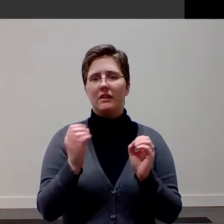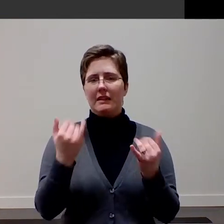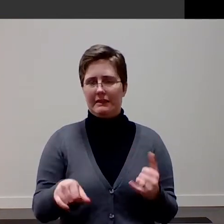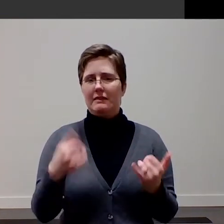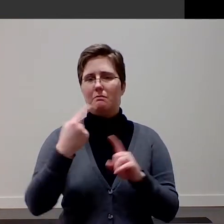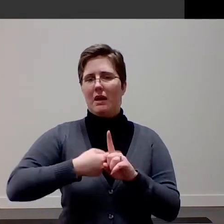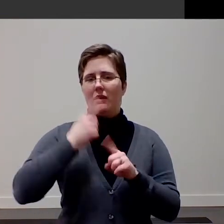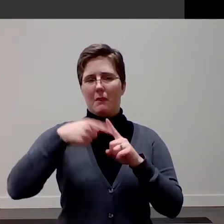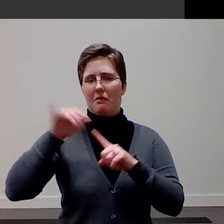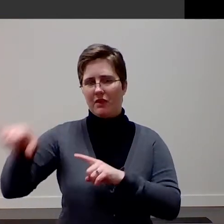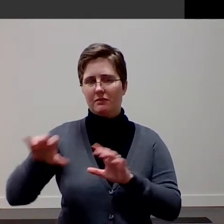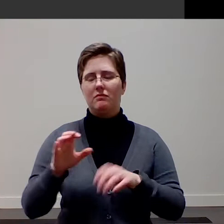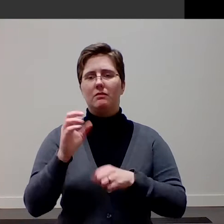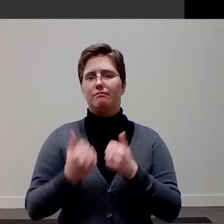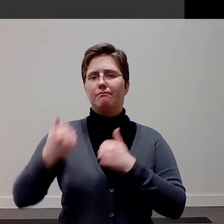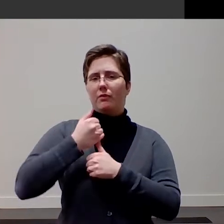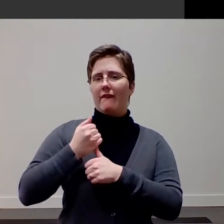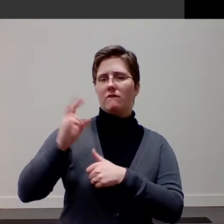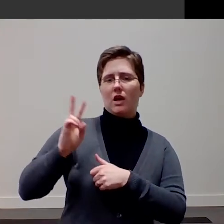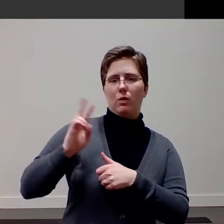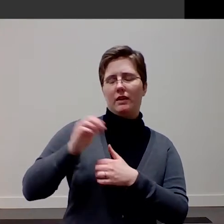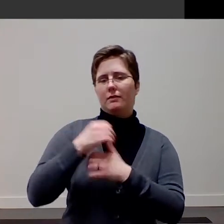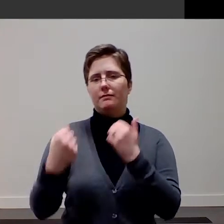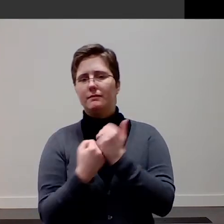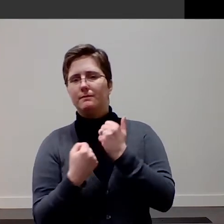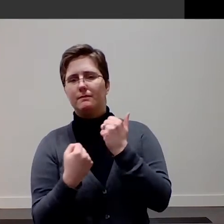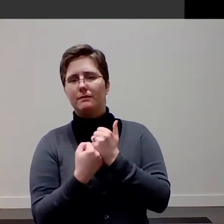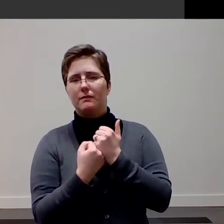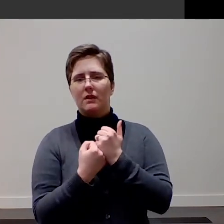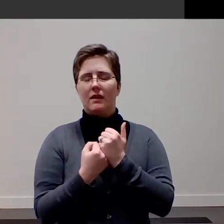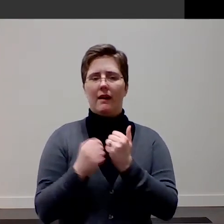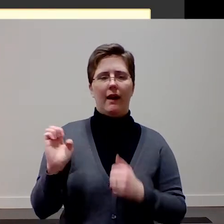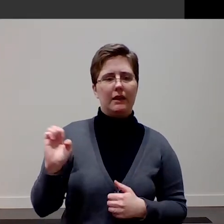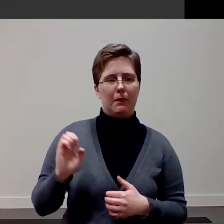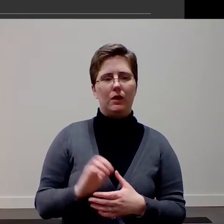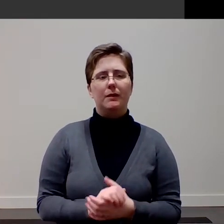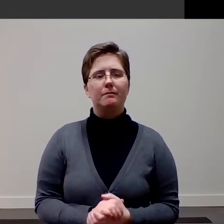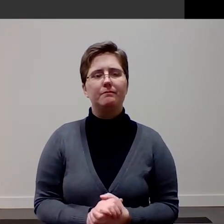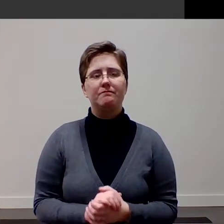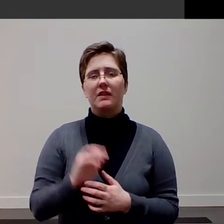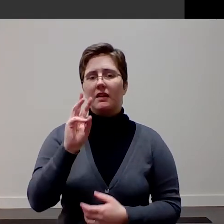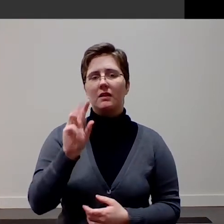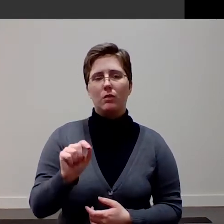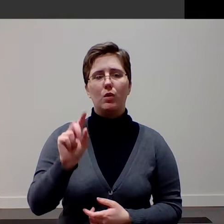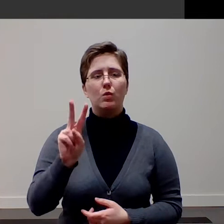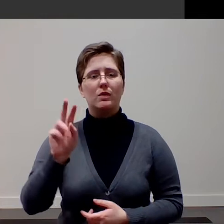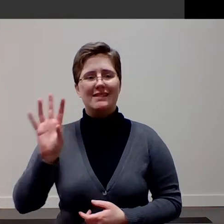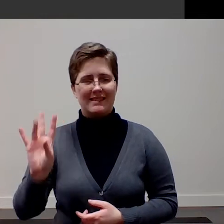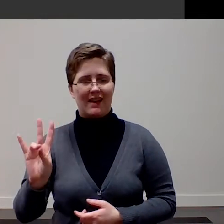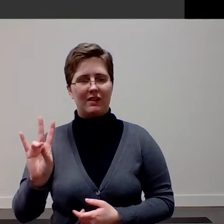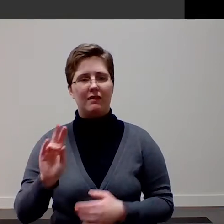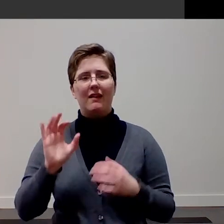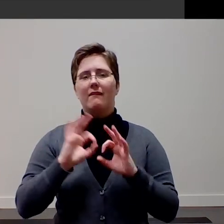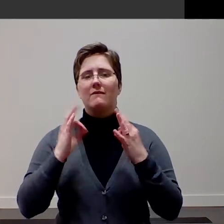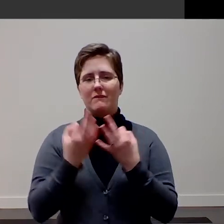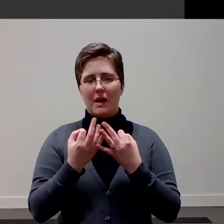this month, and the chair is Chris Varwick, and the co-chair is Stephanie Eichenberg. Item 6.27 is